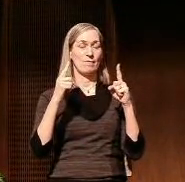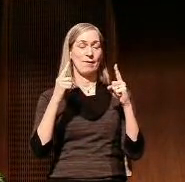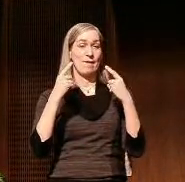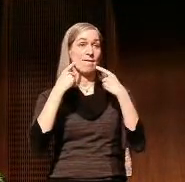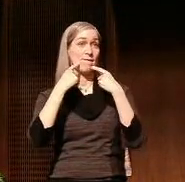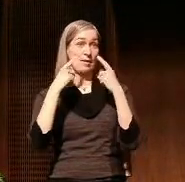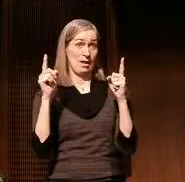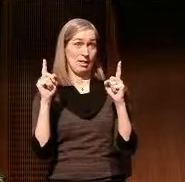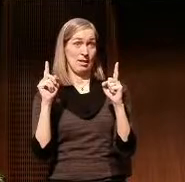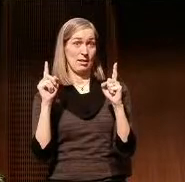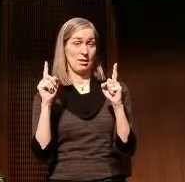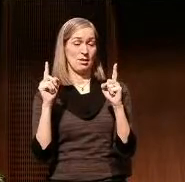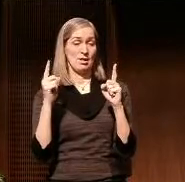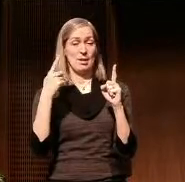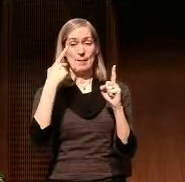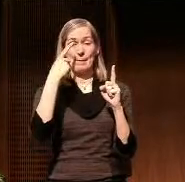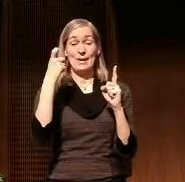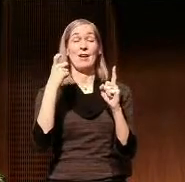because of Jesus,